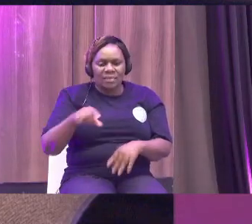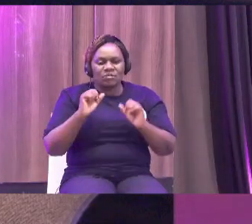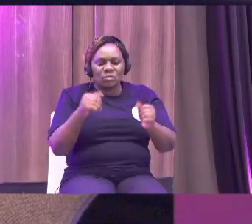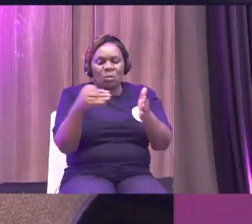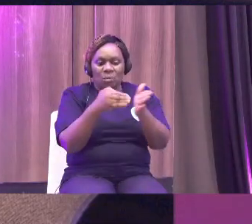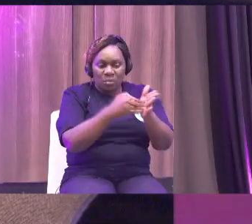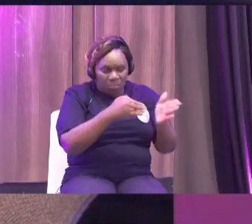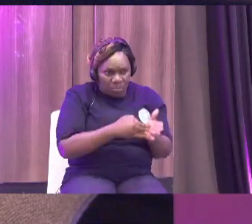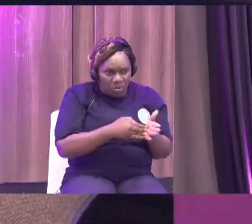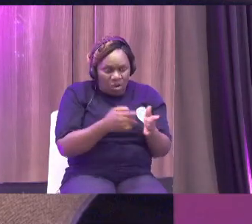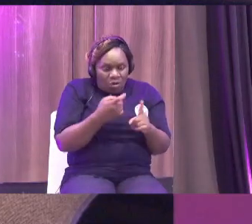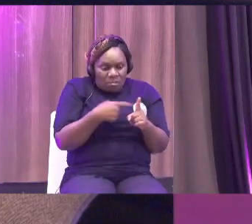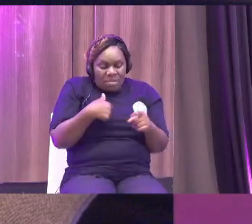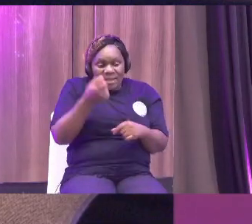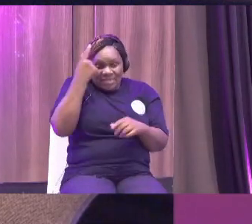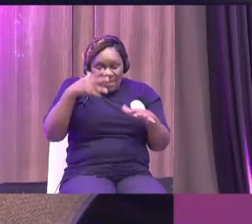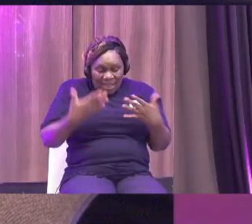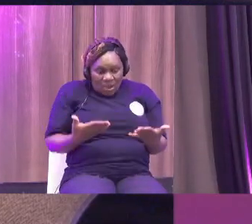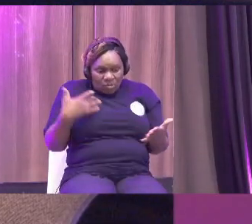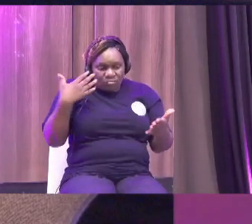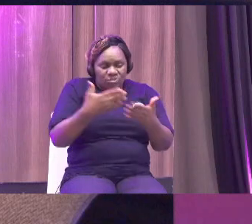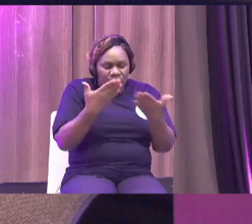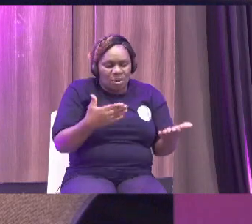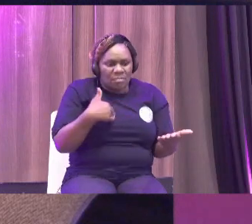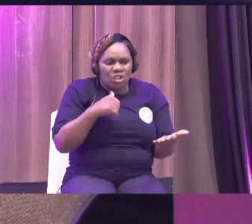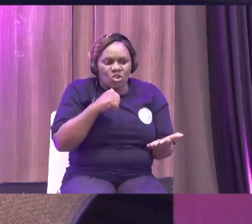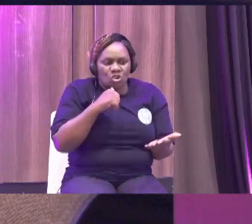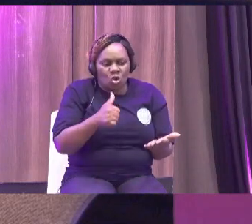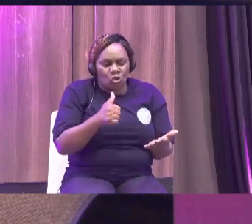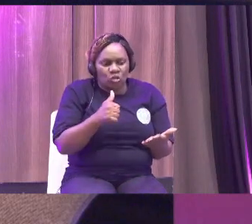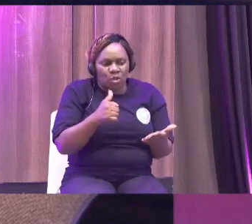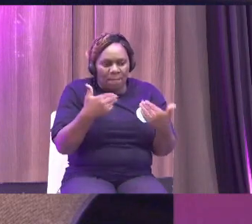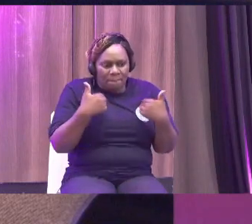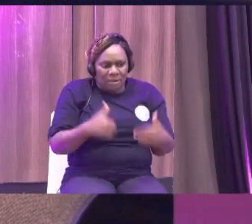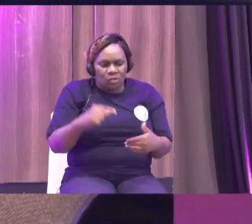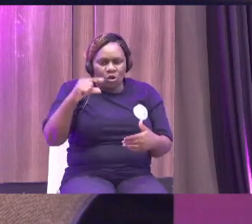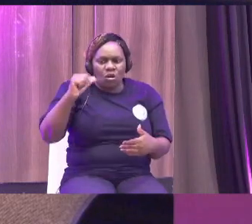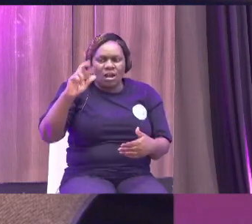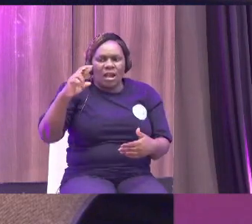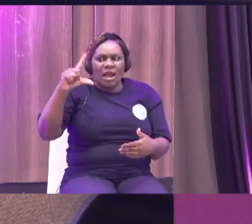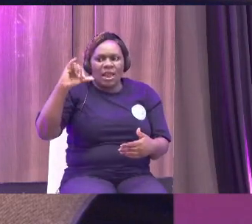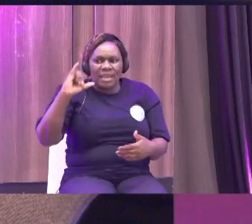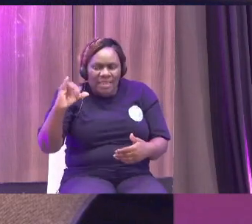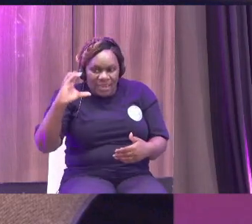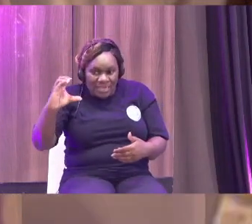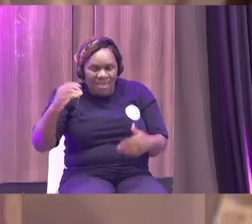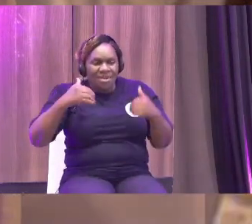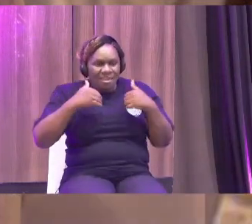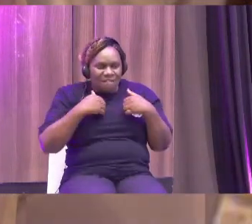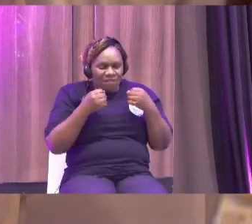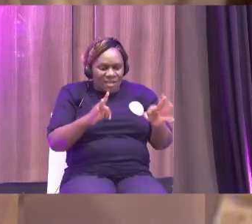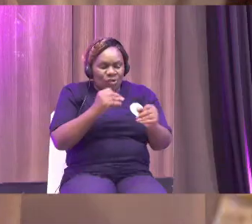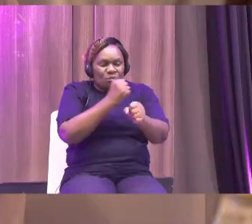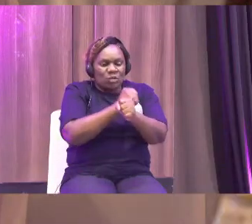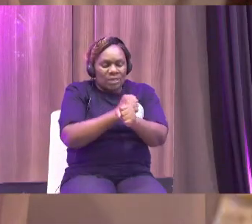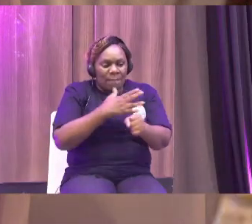and from what I understand so far, I would not rely personally on garlic if I were trying to protect